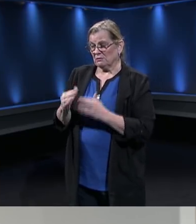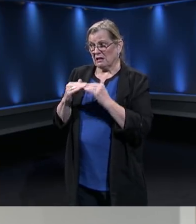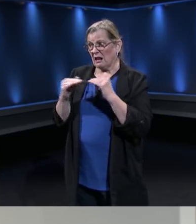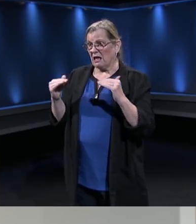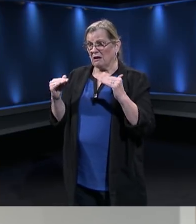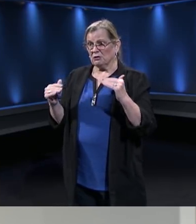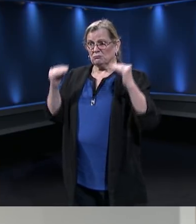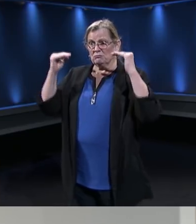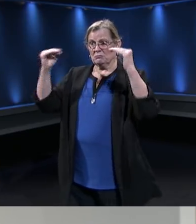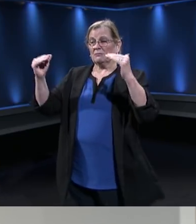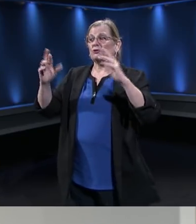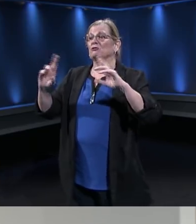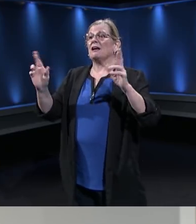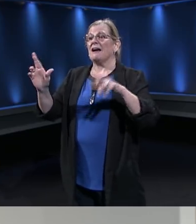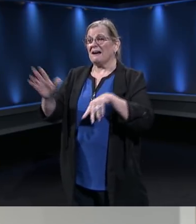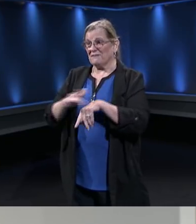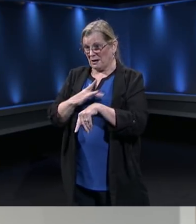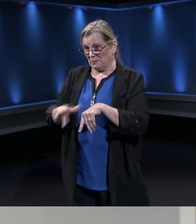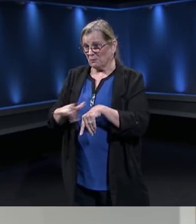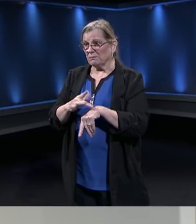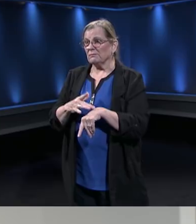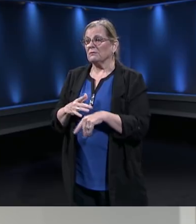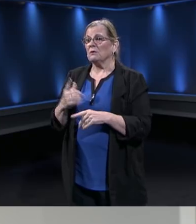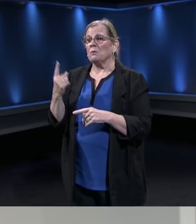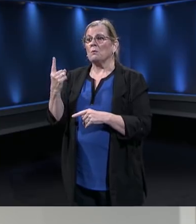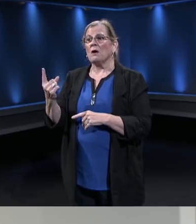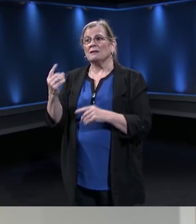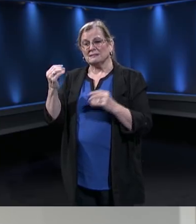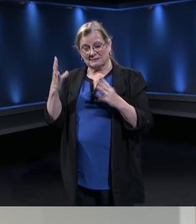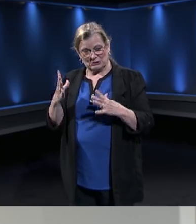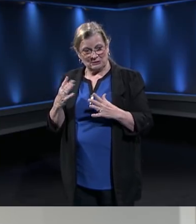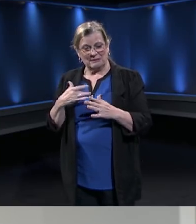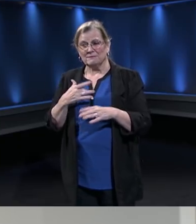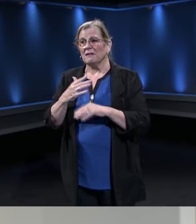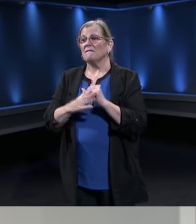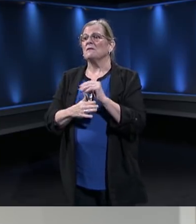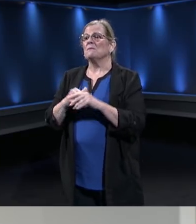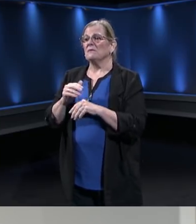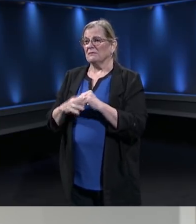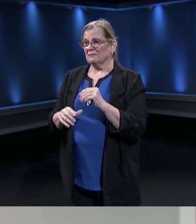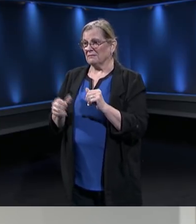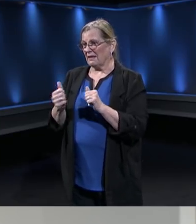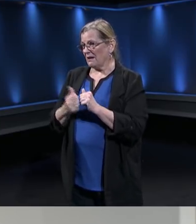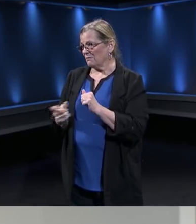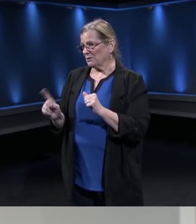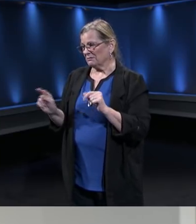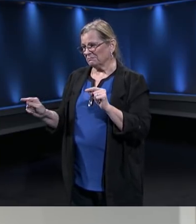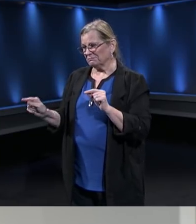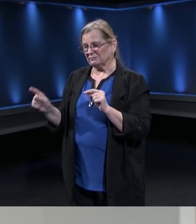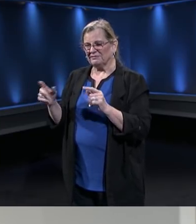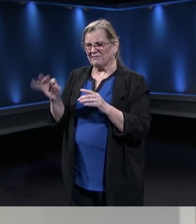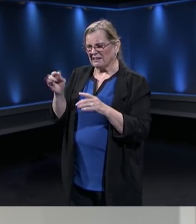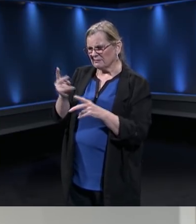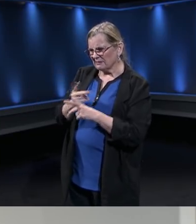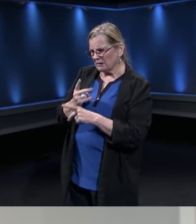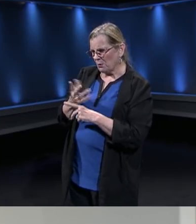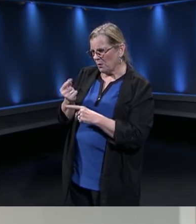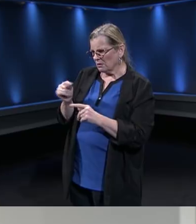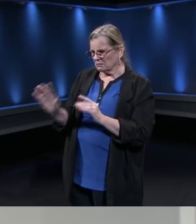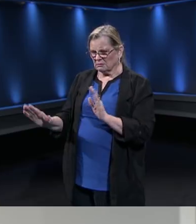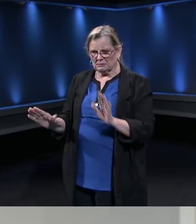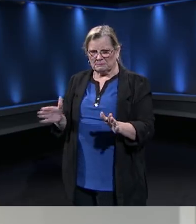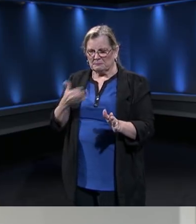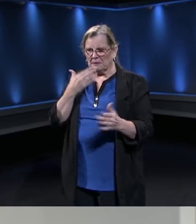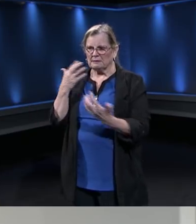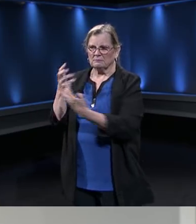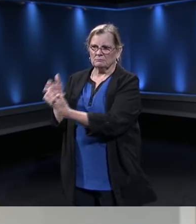feel comfortable using the platform that works best for them. Let's take another phone call. Caller,